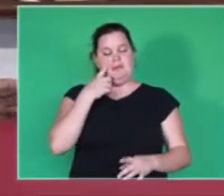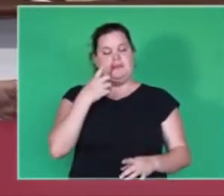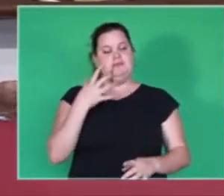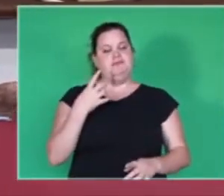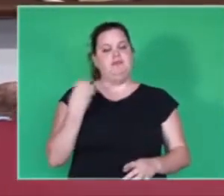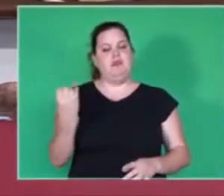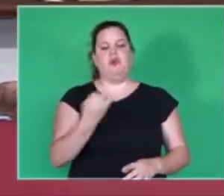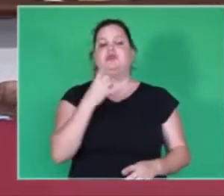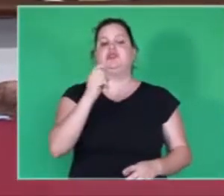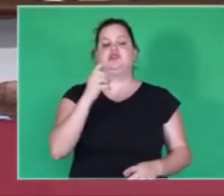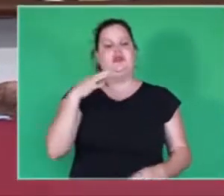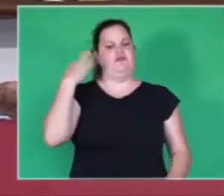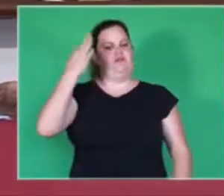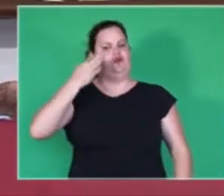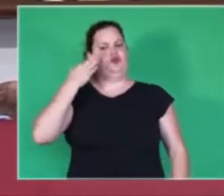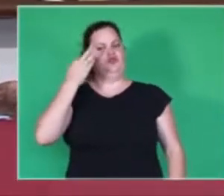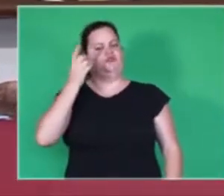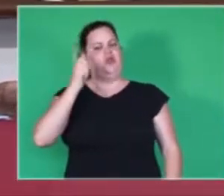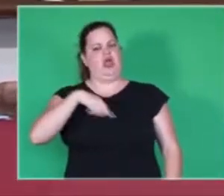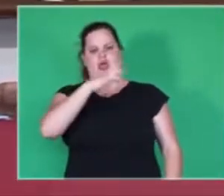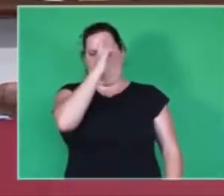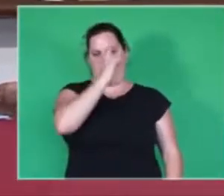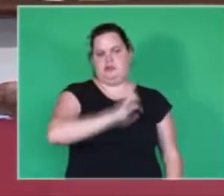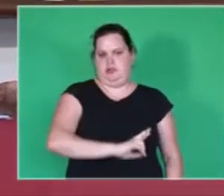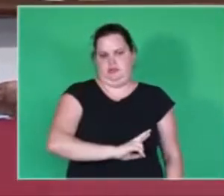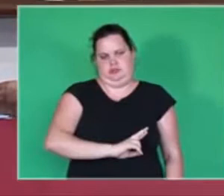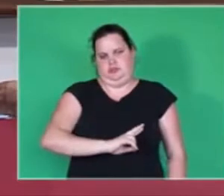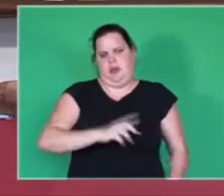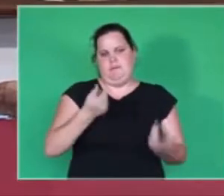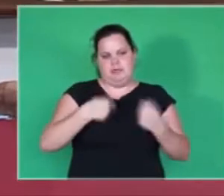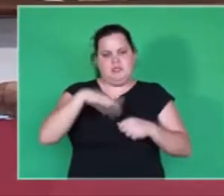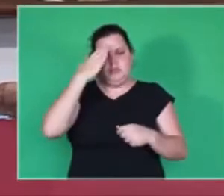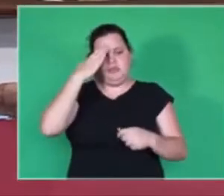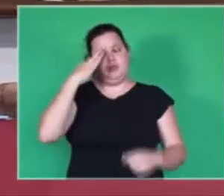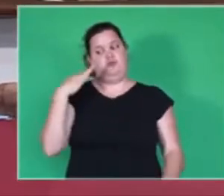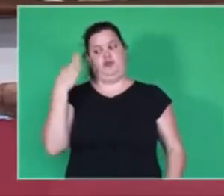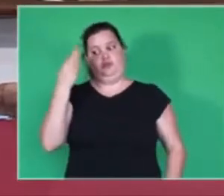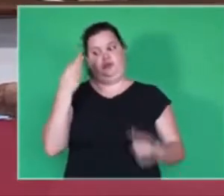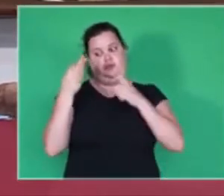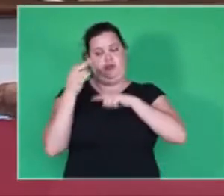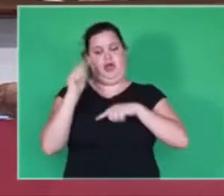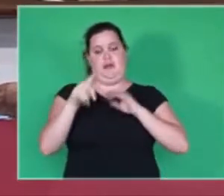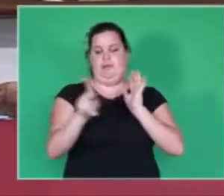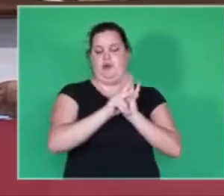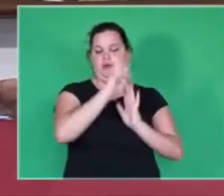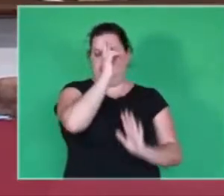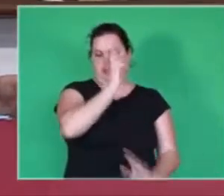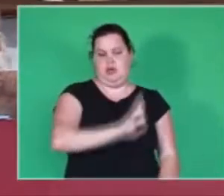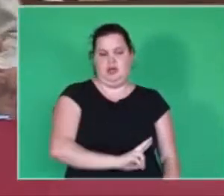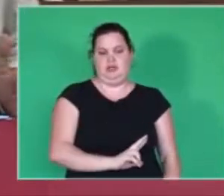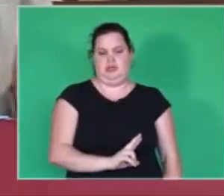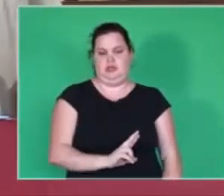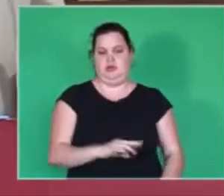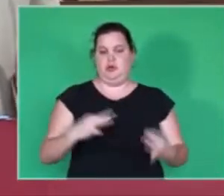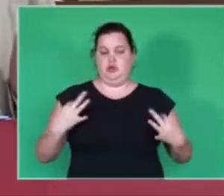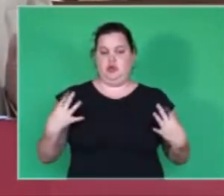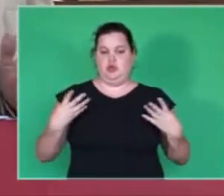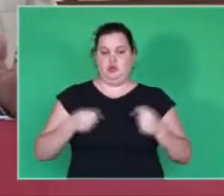philosophy is that philosophy is reason. All reason is